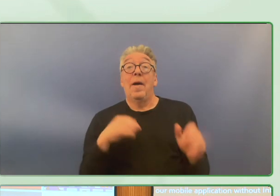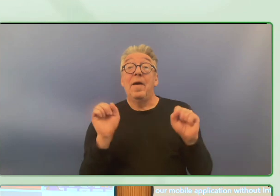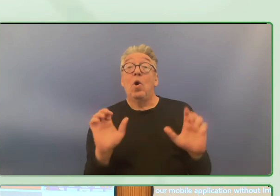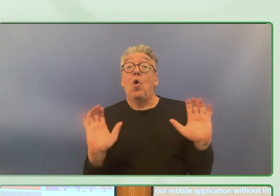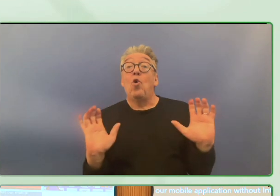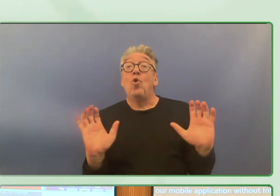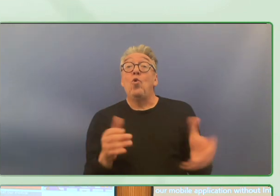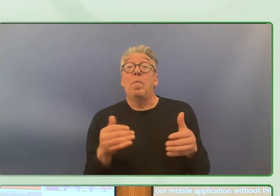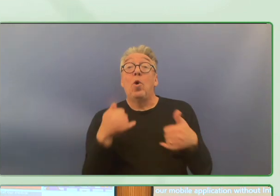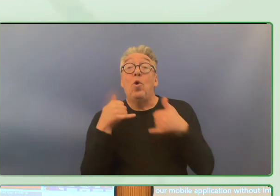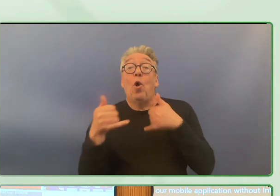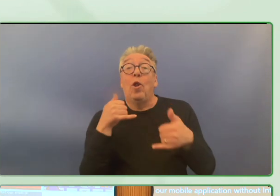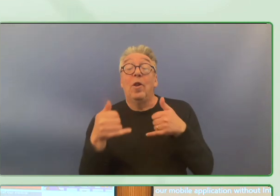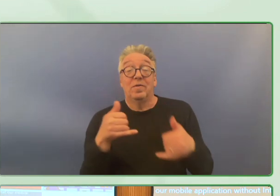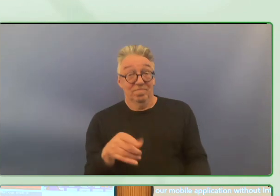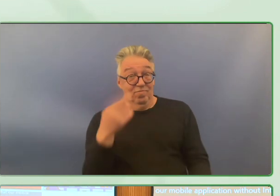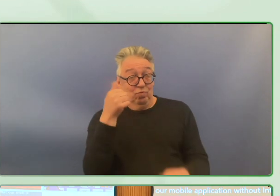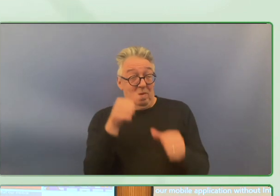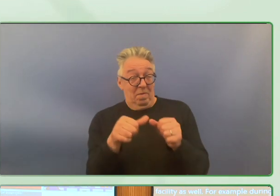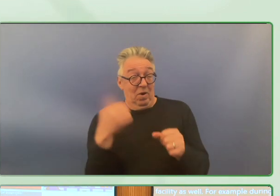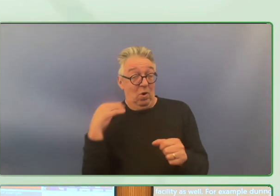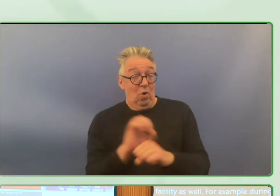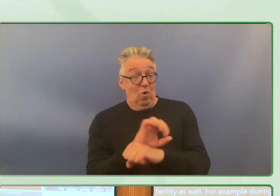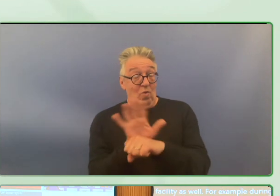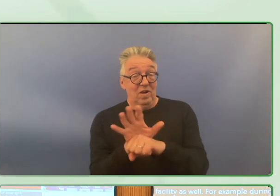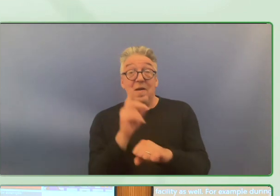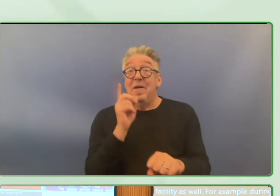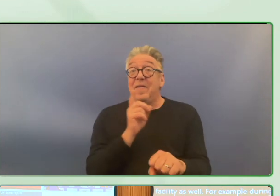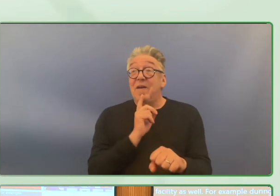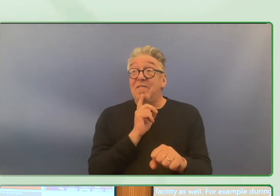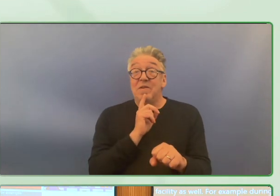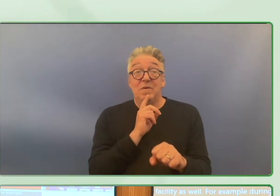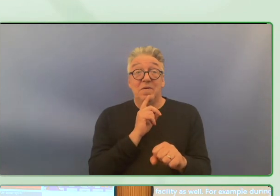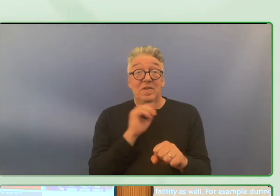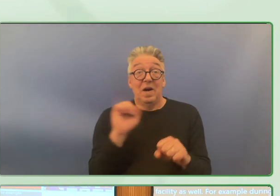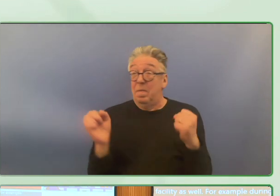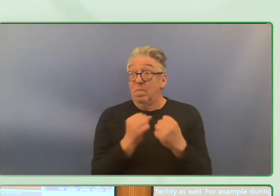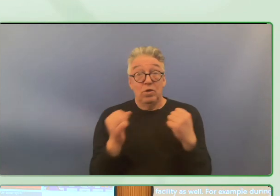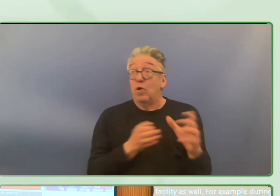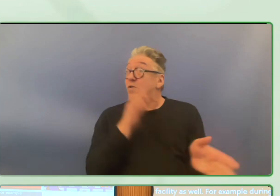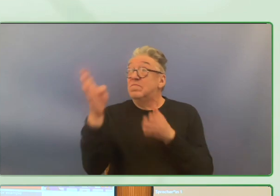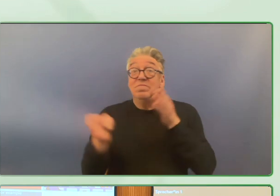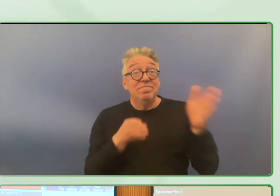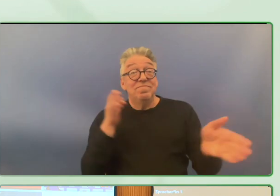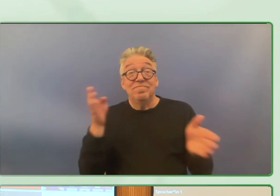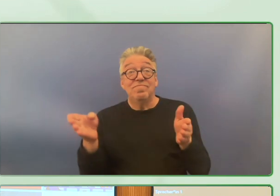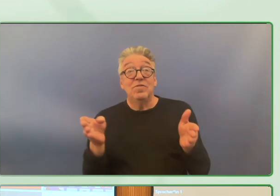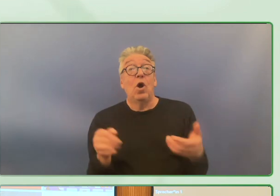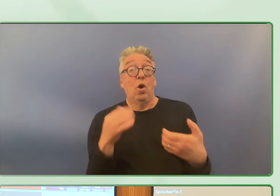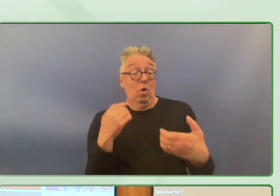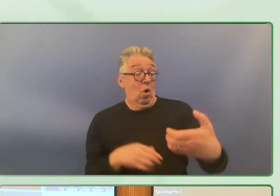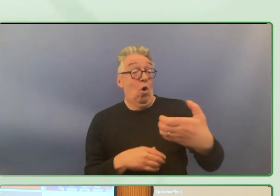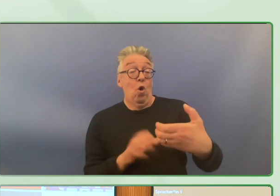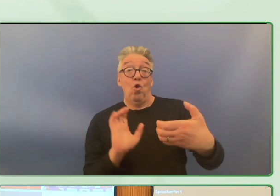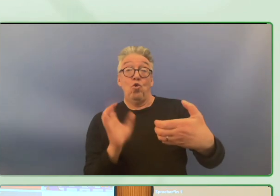the COVID time, deaf person unable to visit physically, so now with the group calling features, they can have interpreter